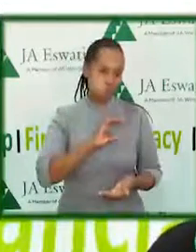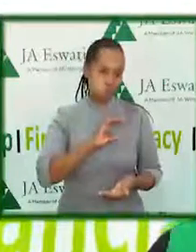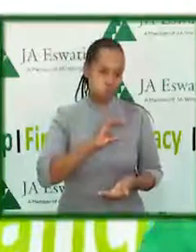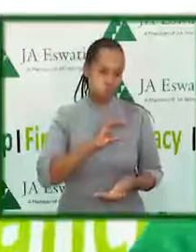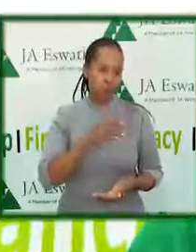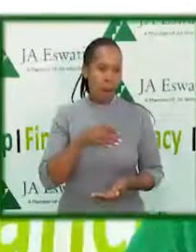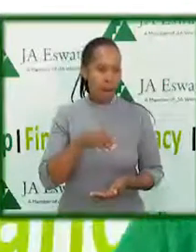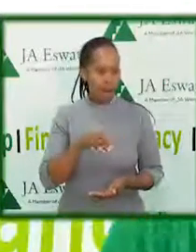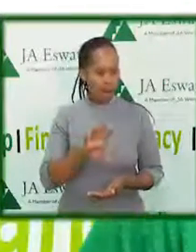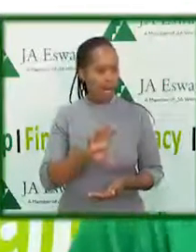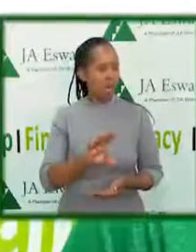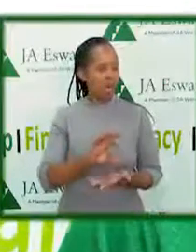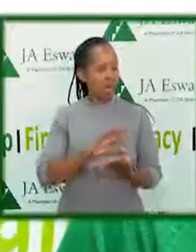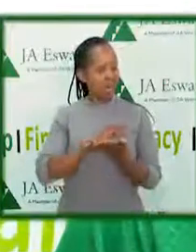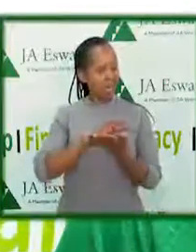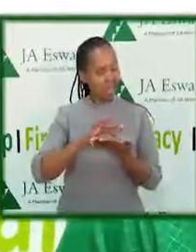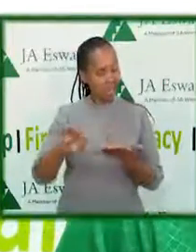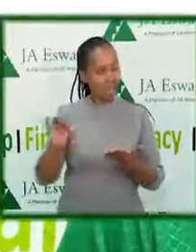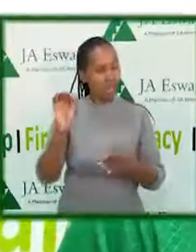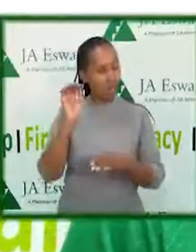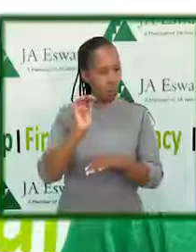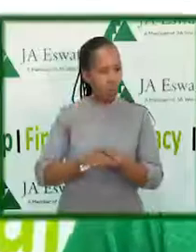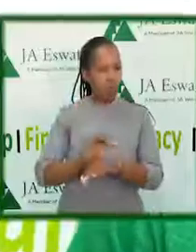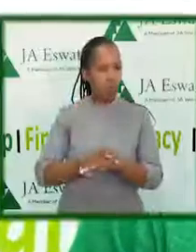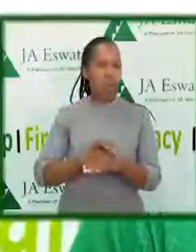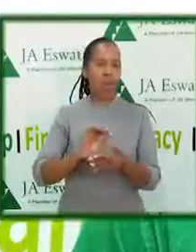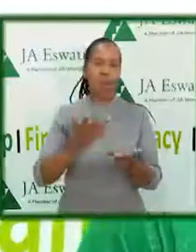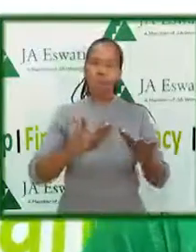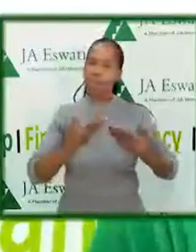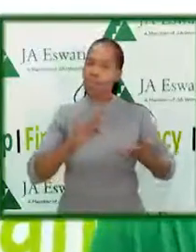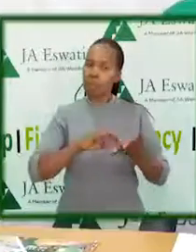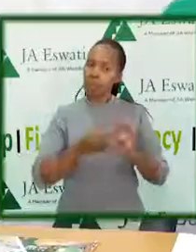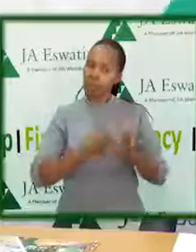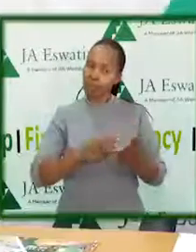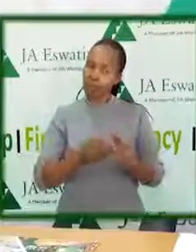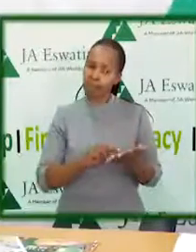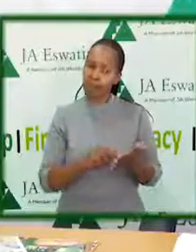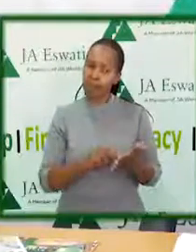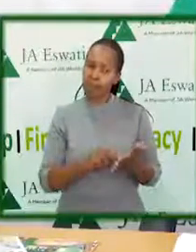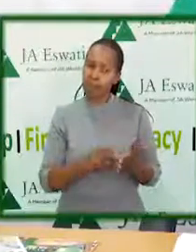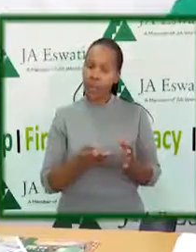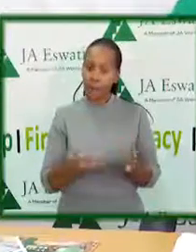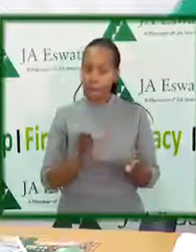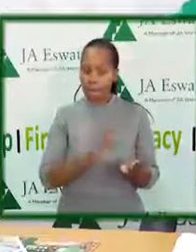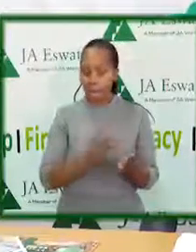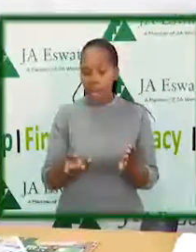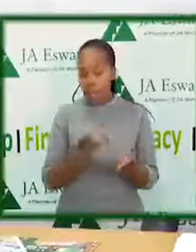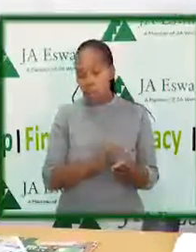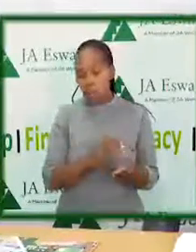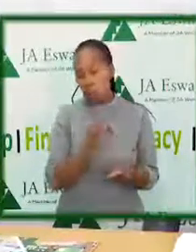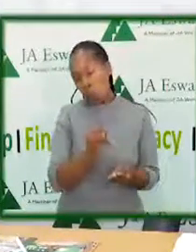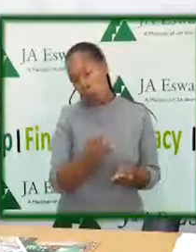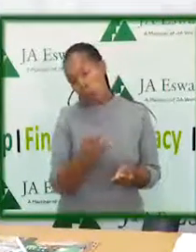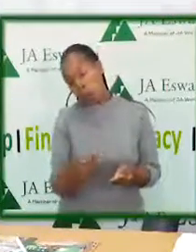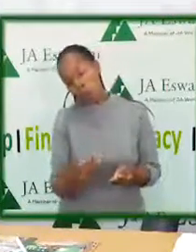can produce profit. This is not just a 1 or 2 pages document. It has just